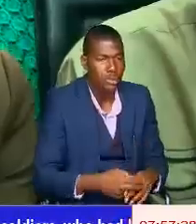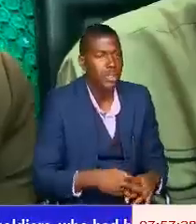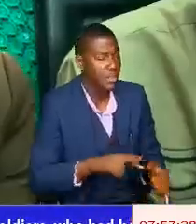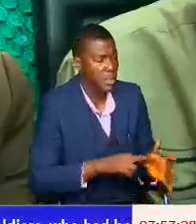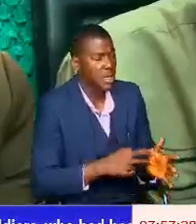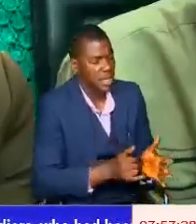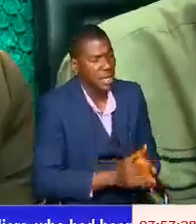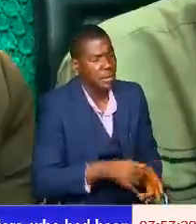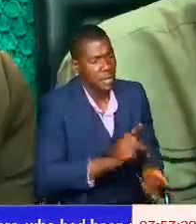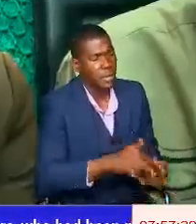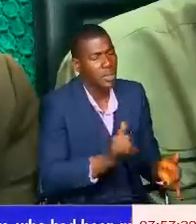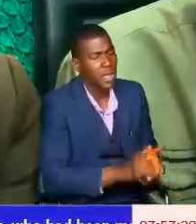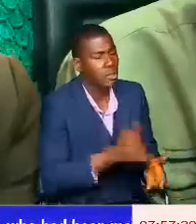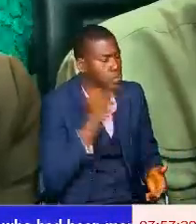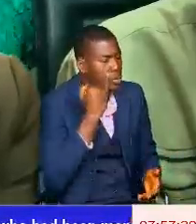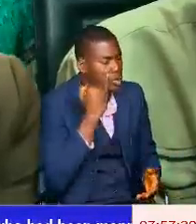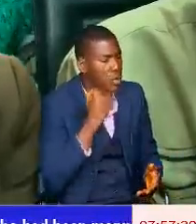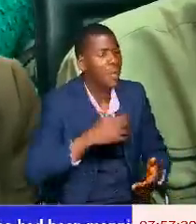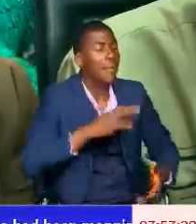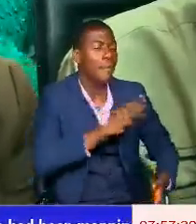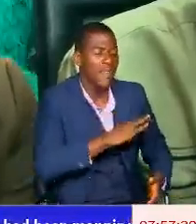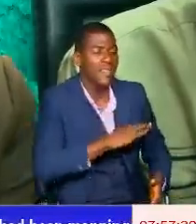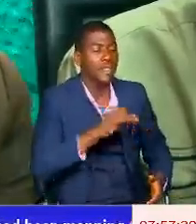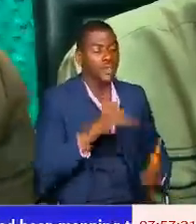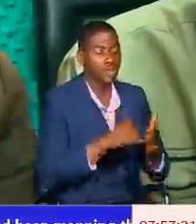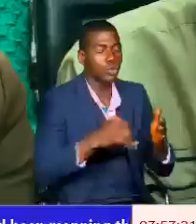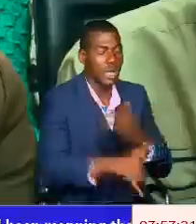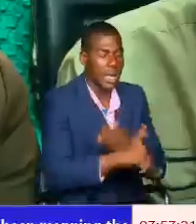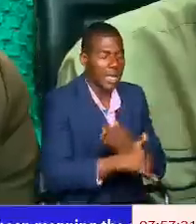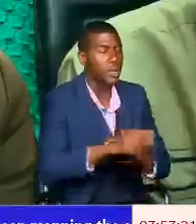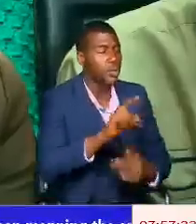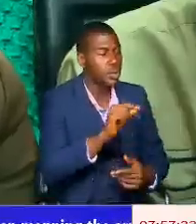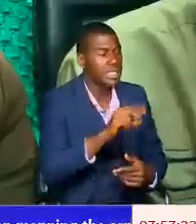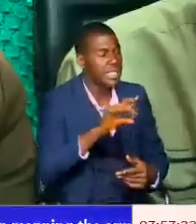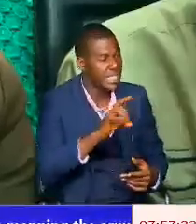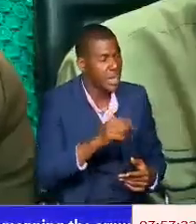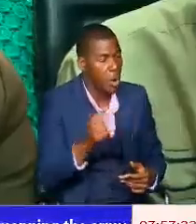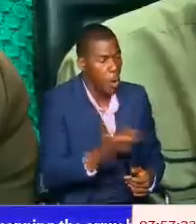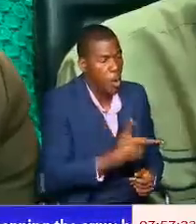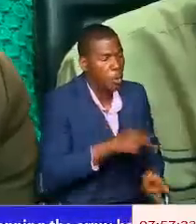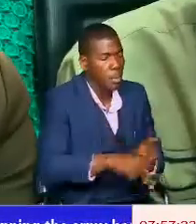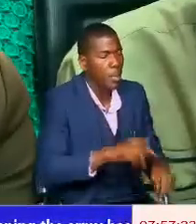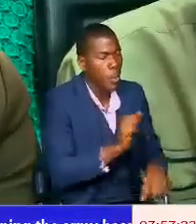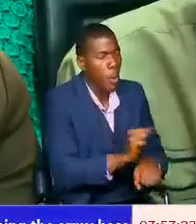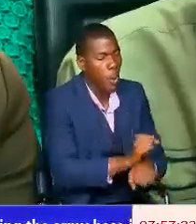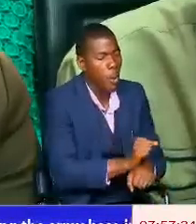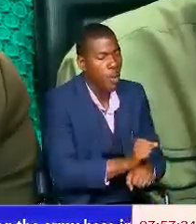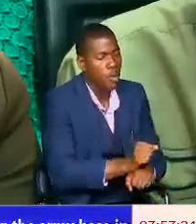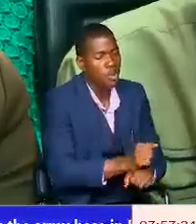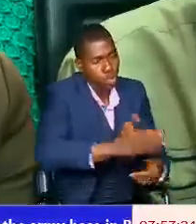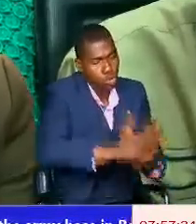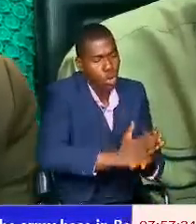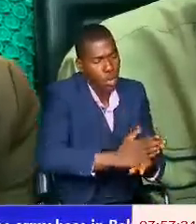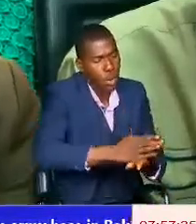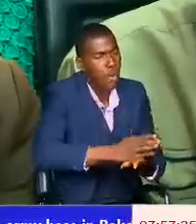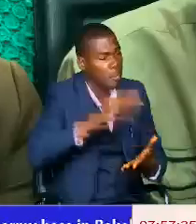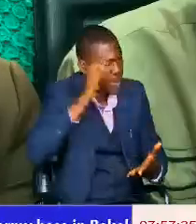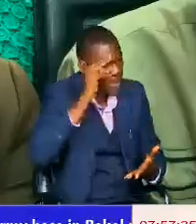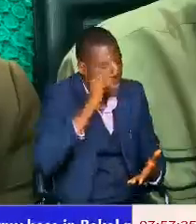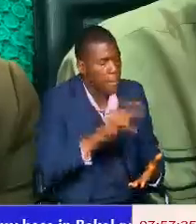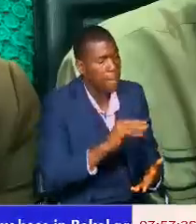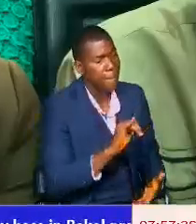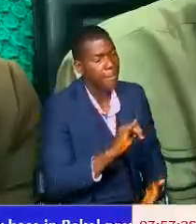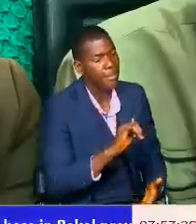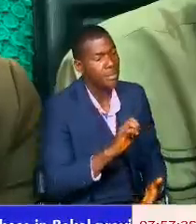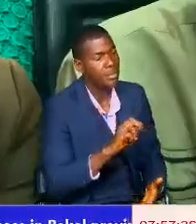benefit from July 2018. All these retirees for the Ministry of Mines and Steel Development, as well as other ones again,